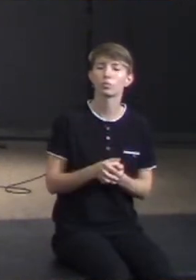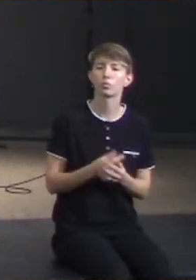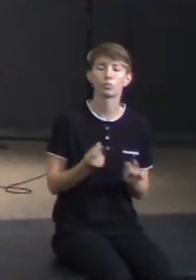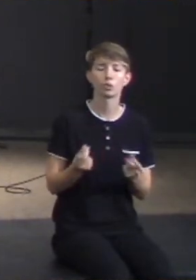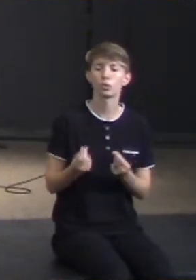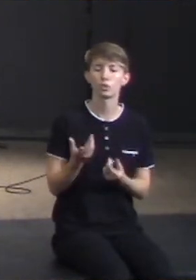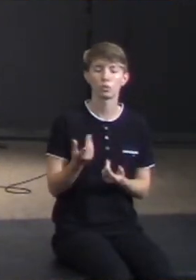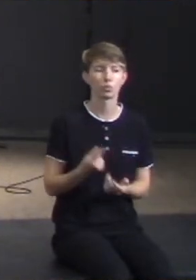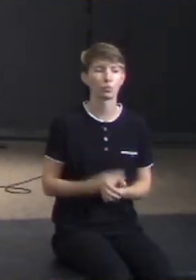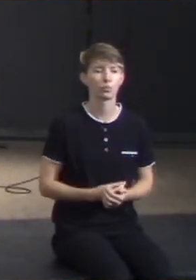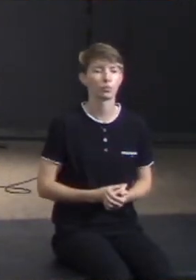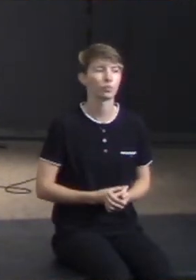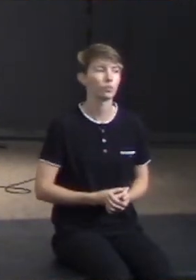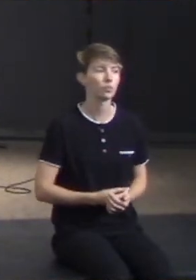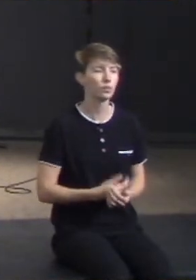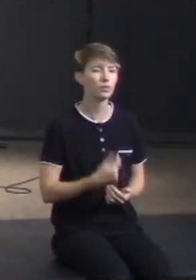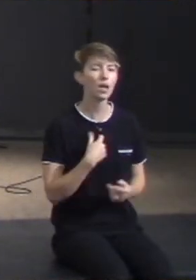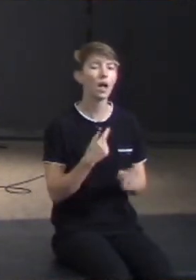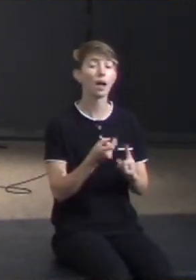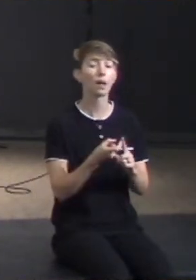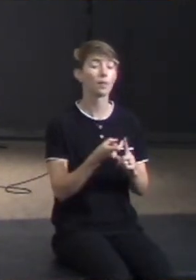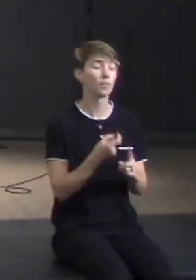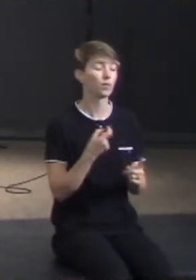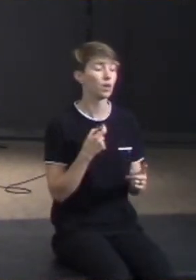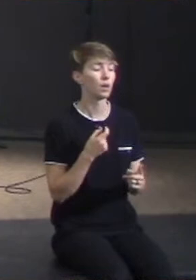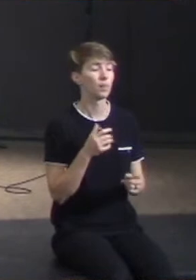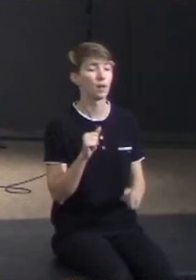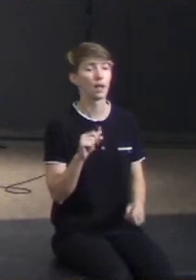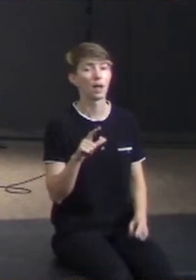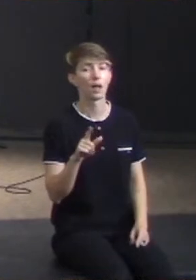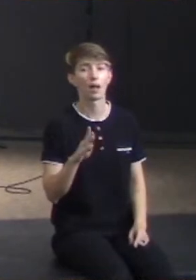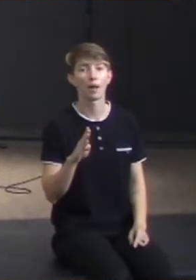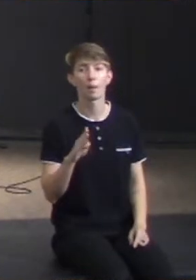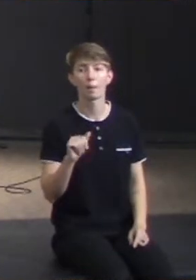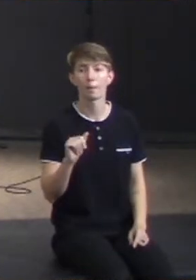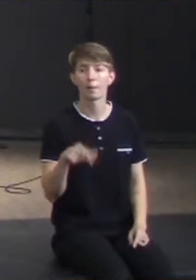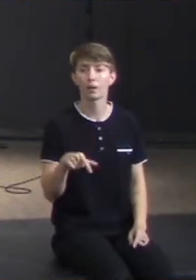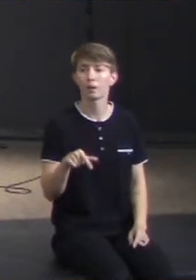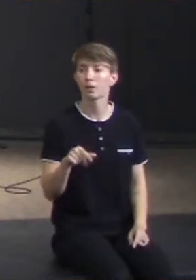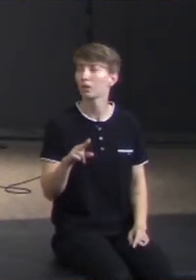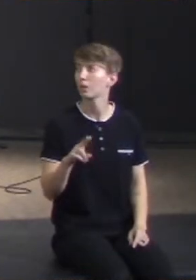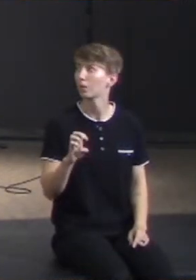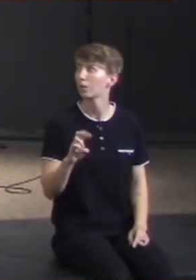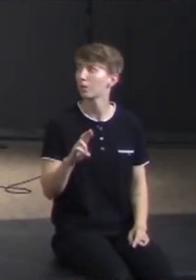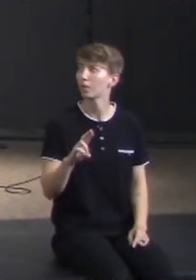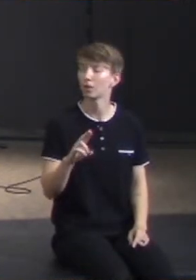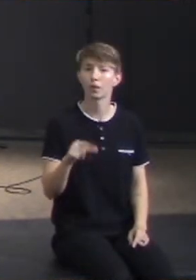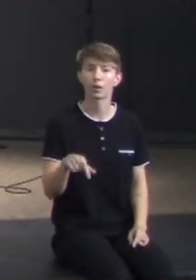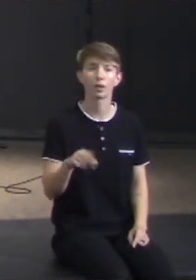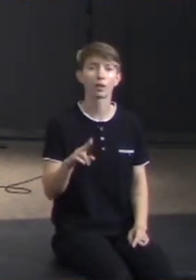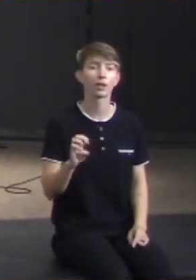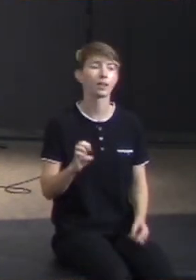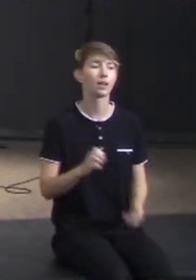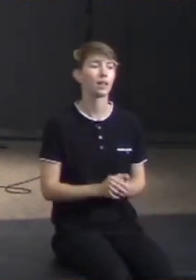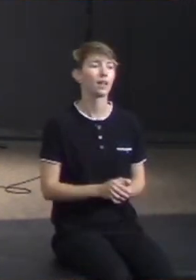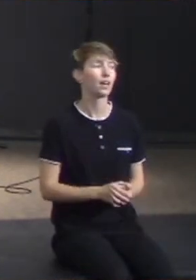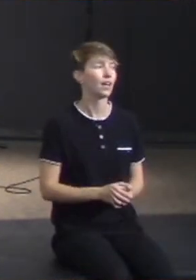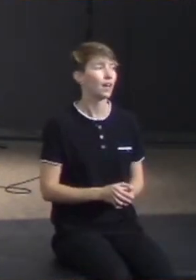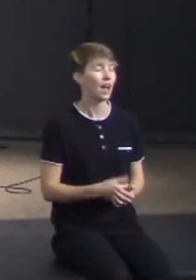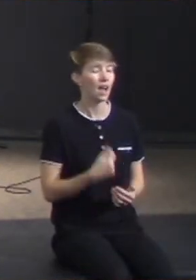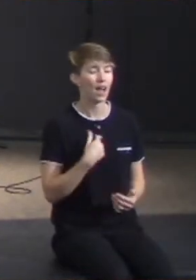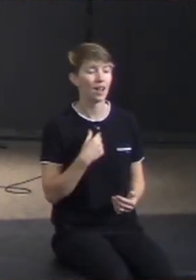And I'm like, "Well, I'm from Albuquerque, and I'm a minister." And he goes, "Ha, man, that bottle could get us all."